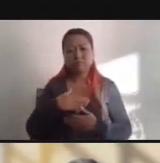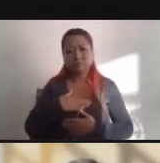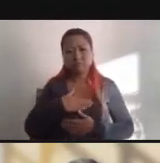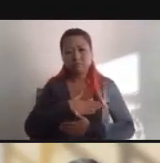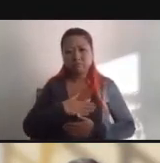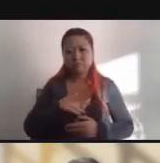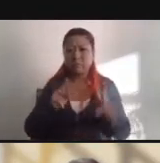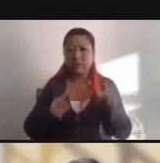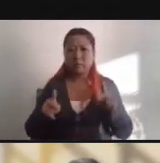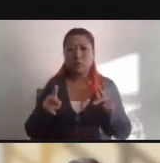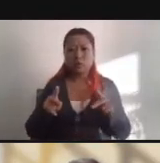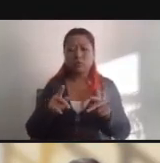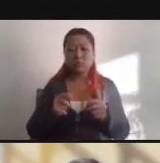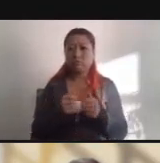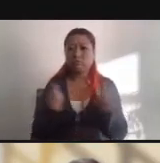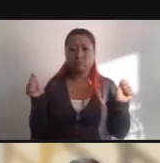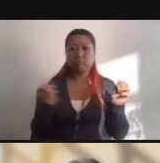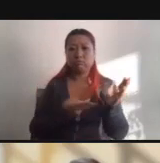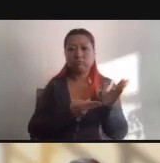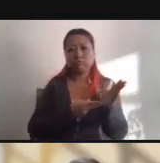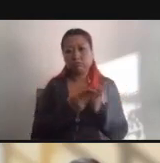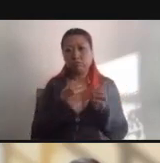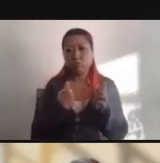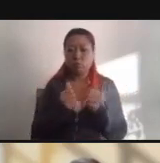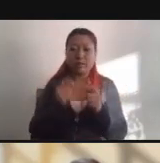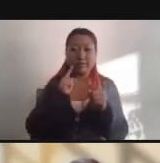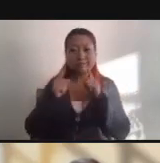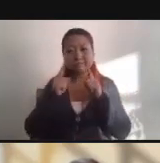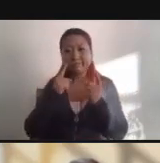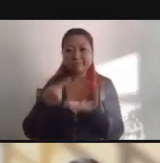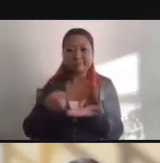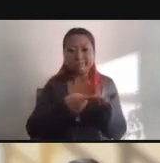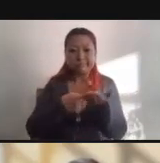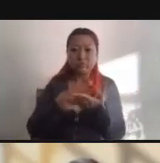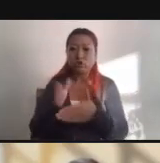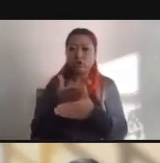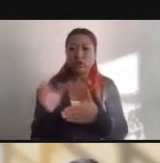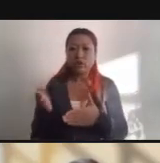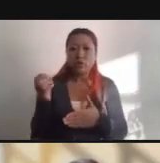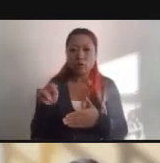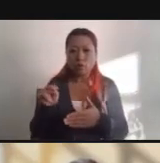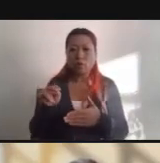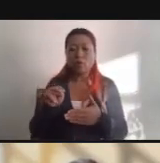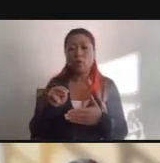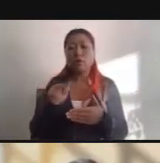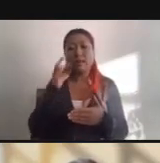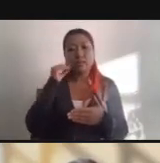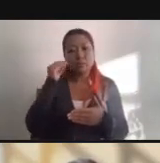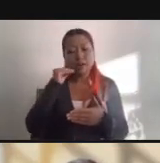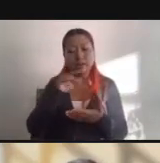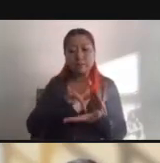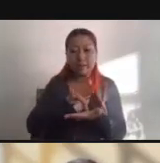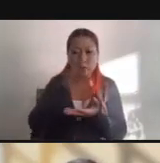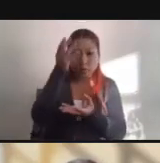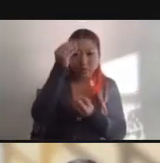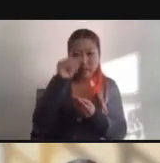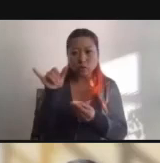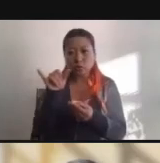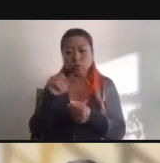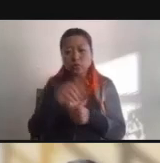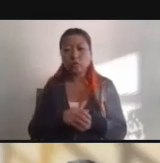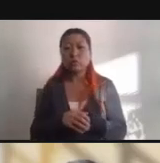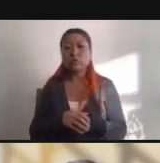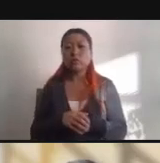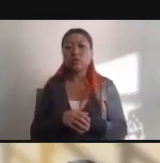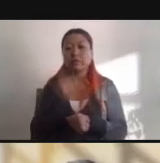really candid in their discussions and sharing their own experiences, of course, as well as the medical data and information that we heard. To me,